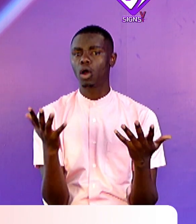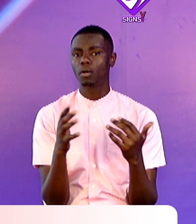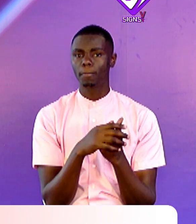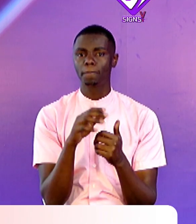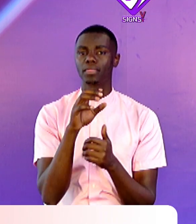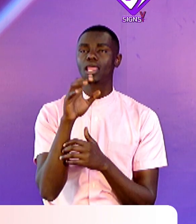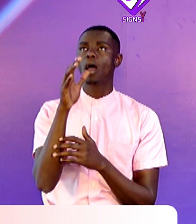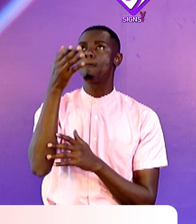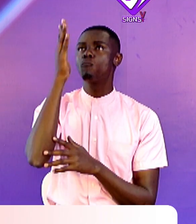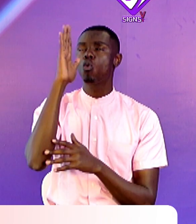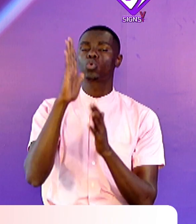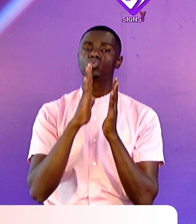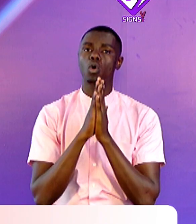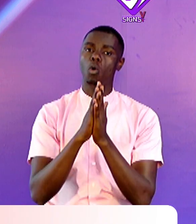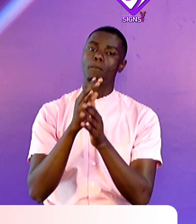Mungu twaomba